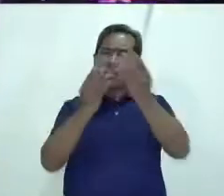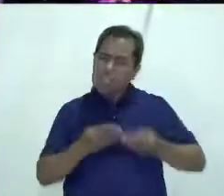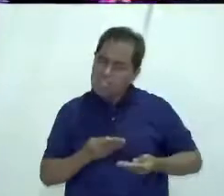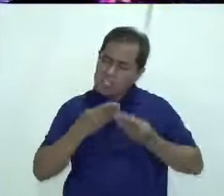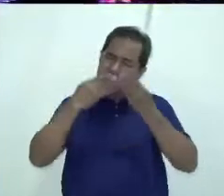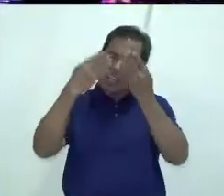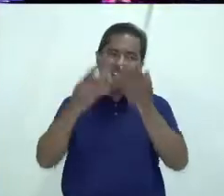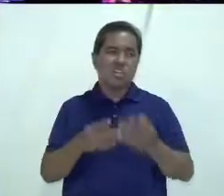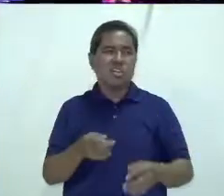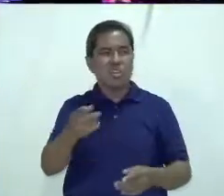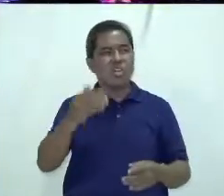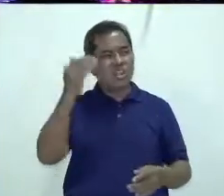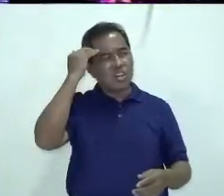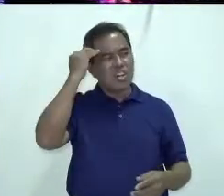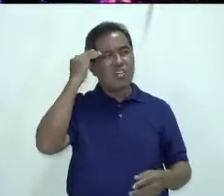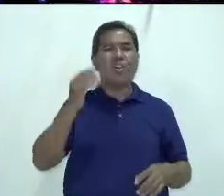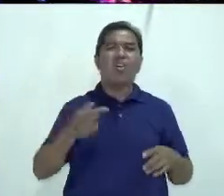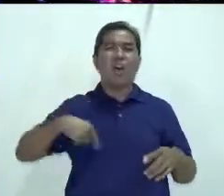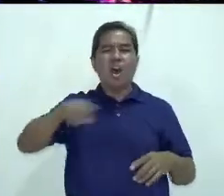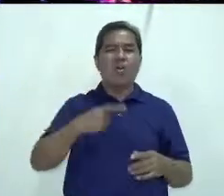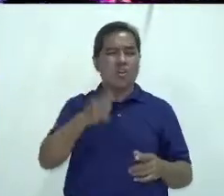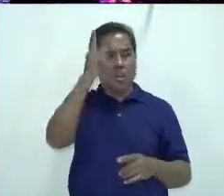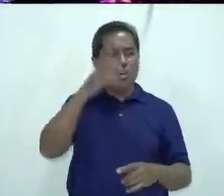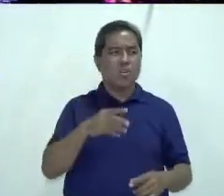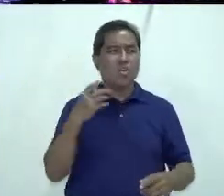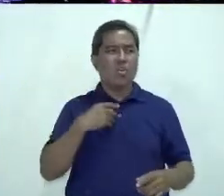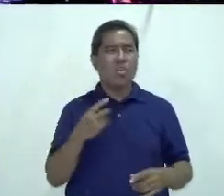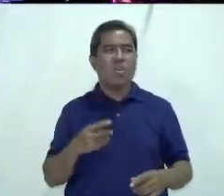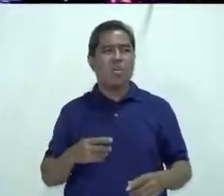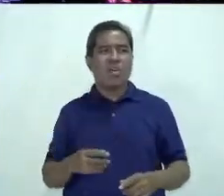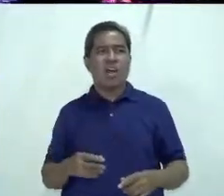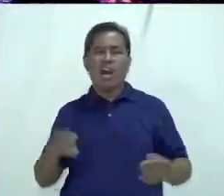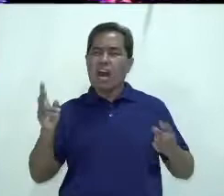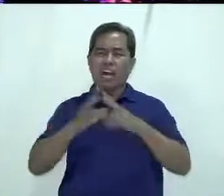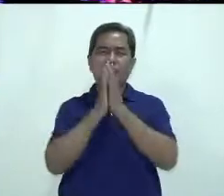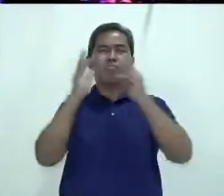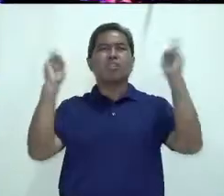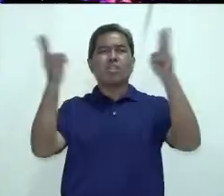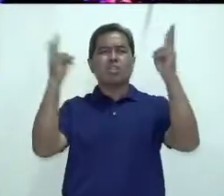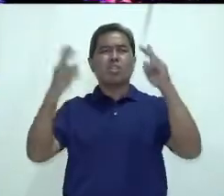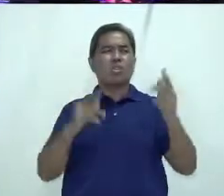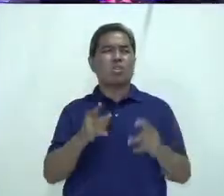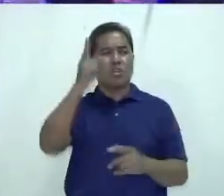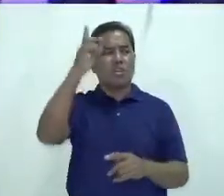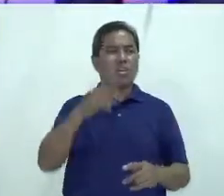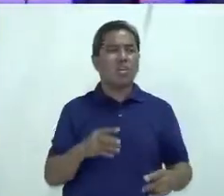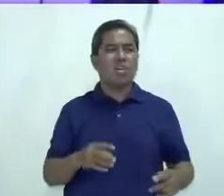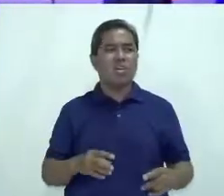deserves. You know, our God is a victorious God. We just